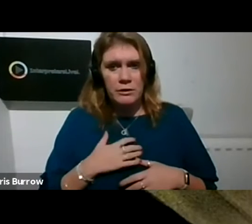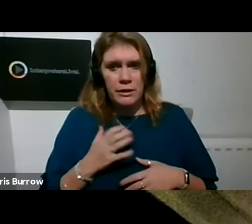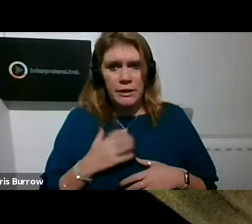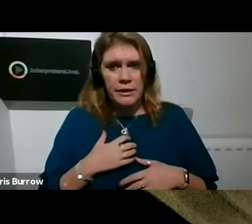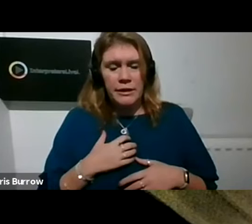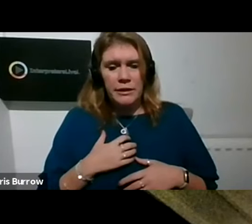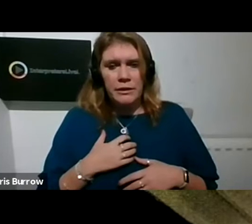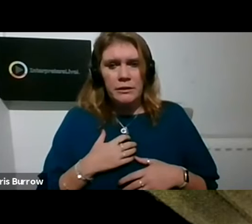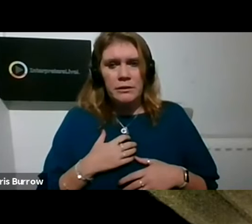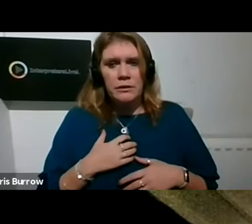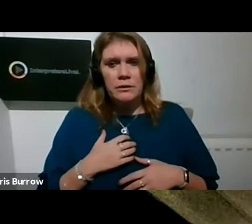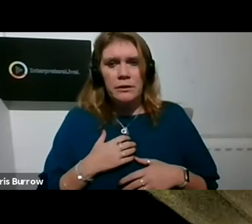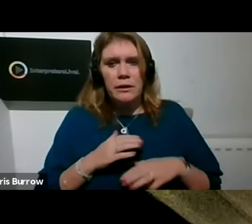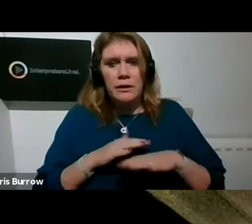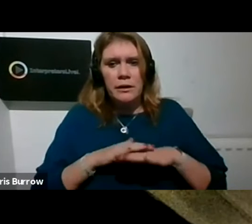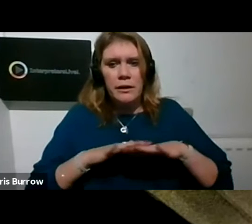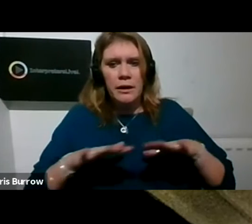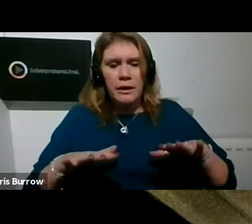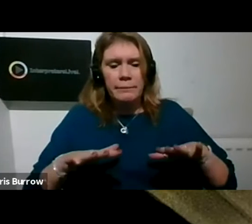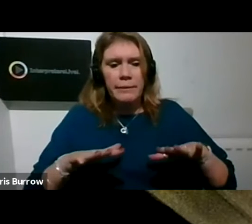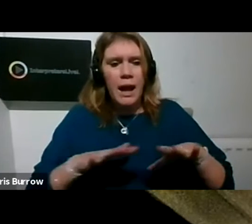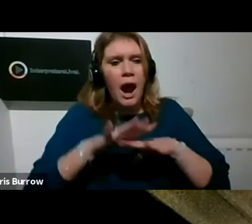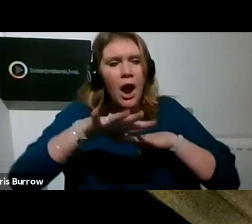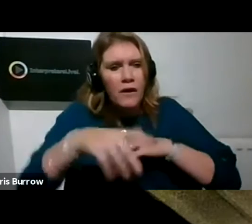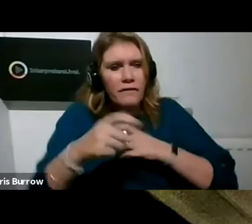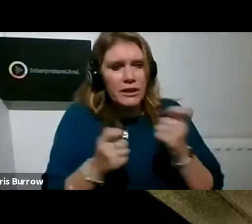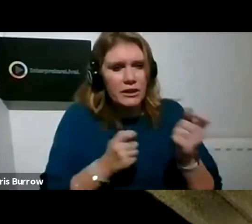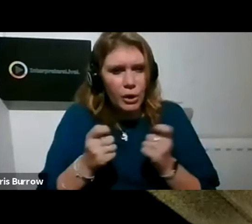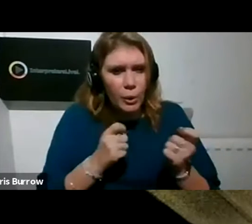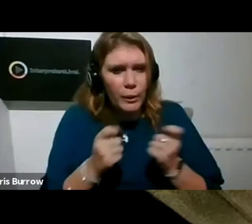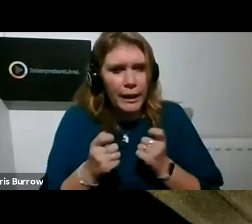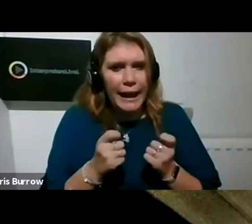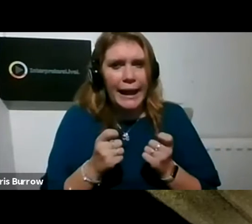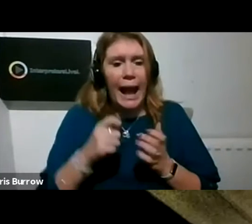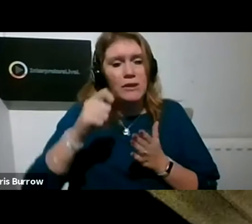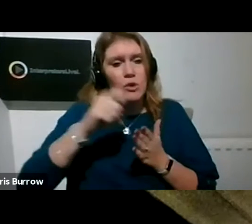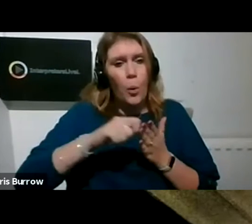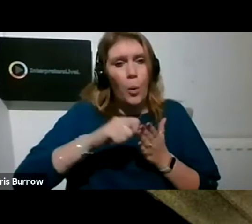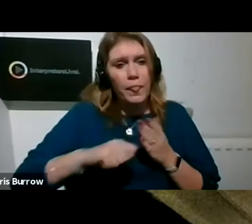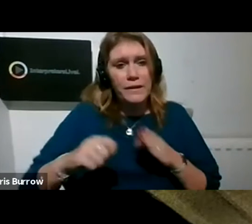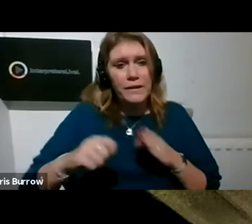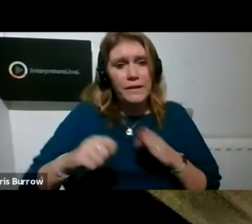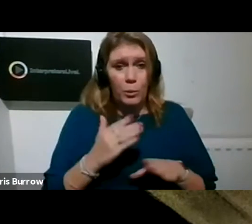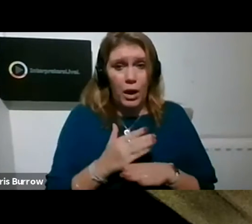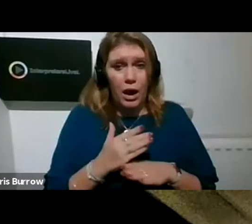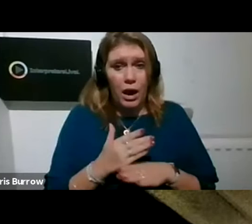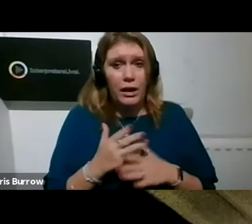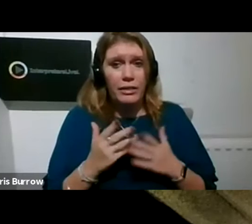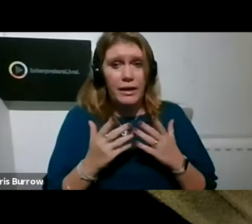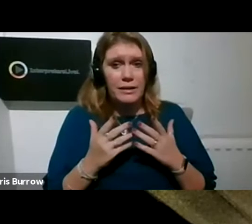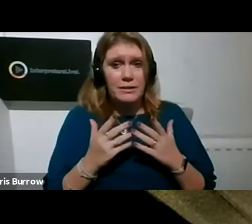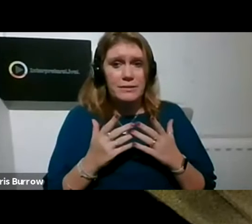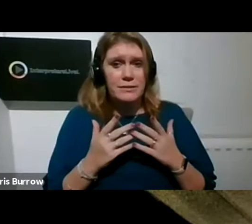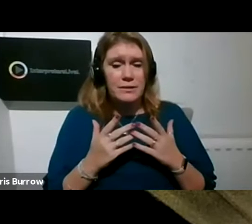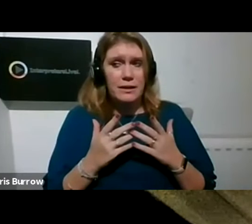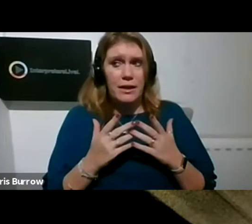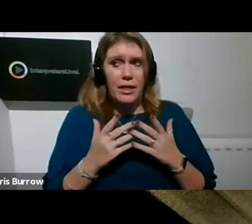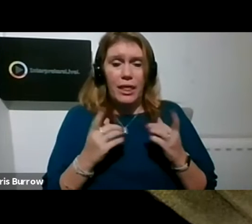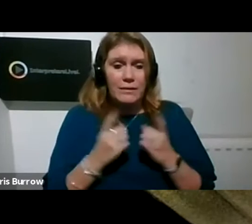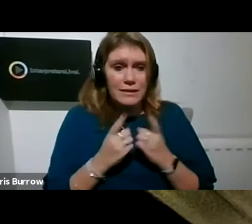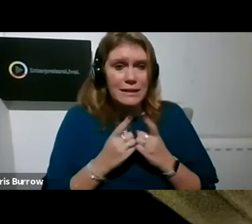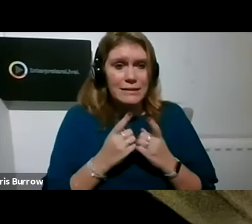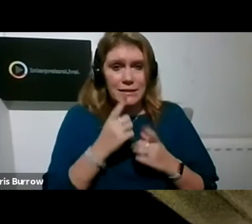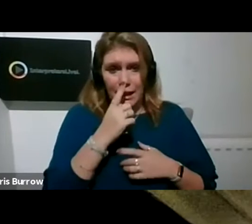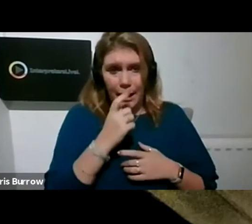not being overly controlling as kind of authors of the work, that the performers, there are quite a lot of things within it that are controlled